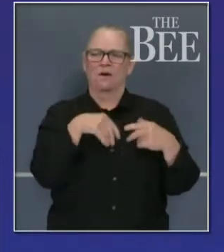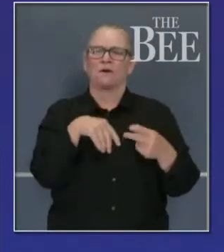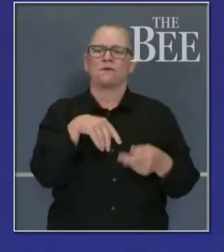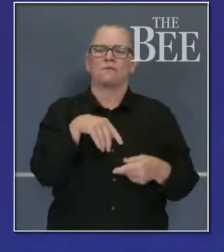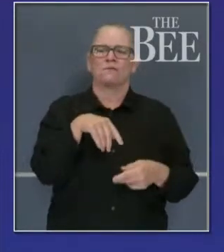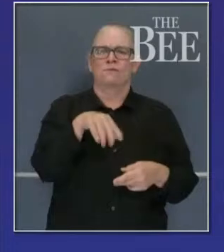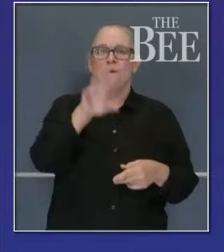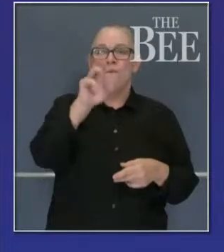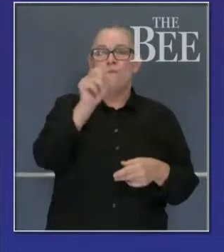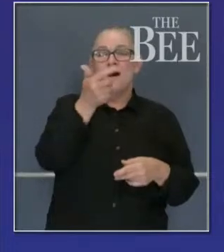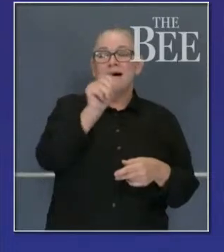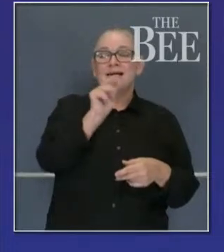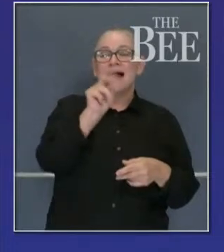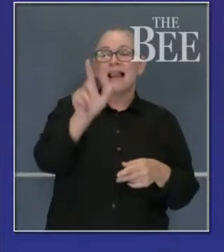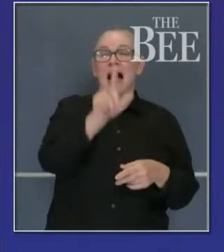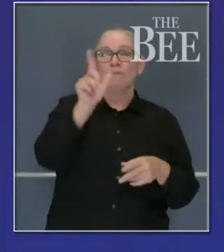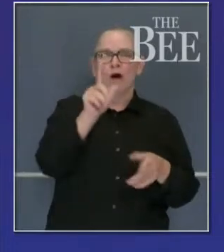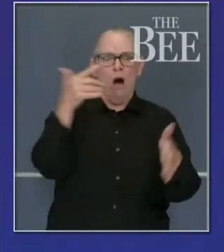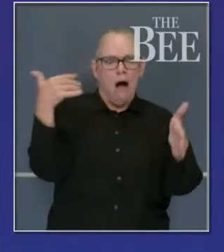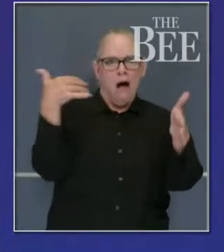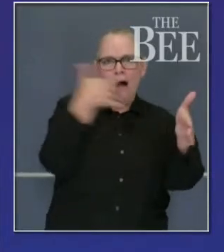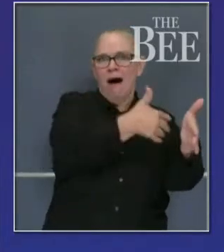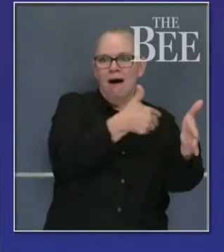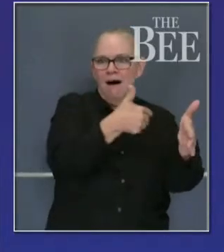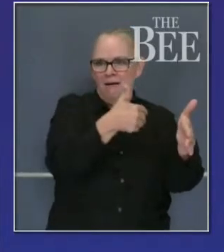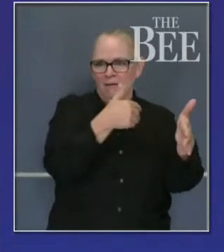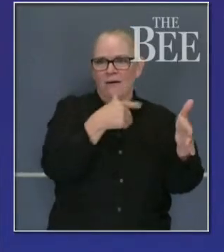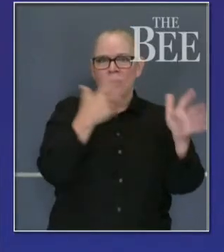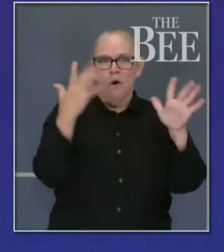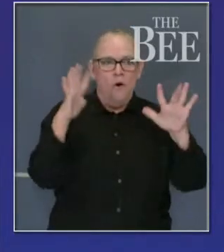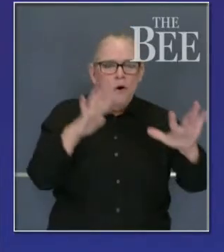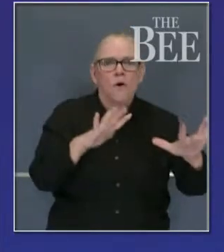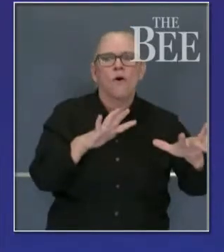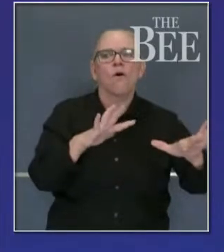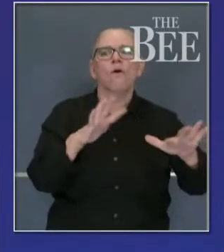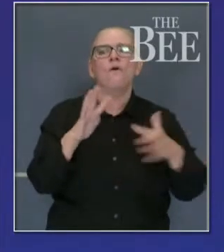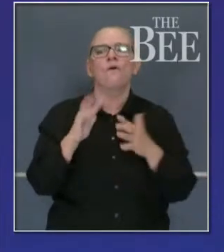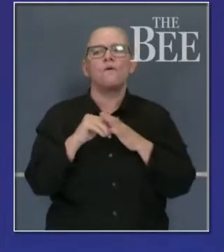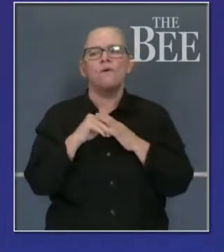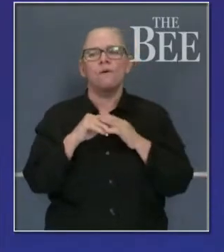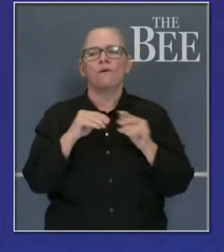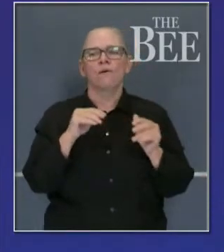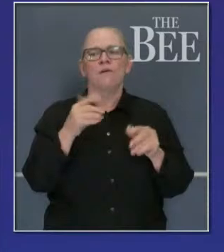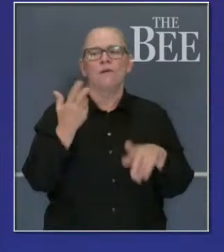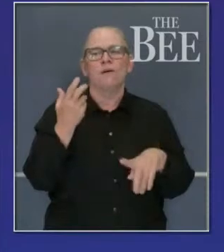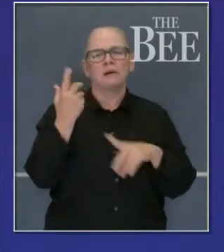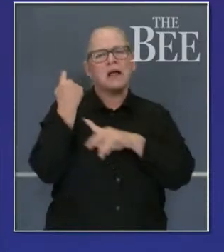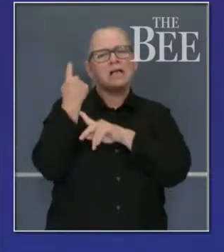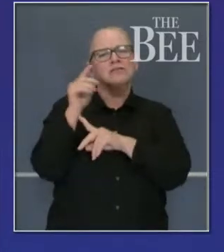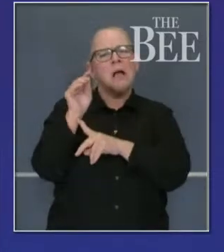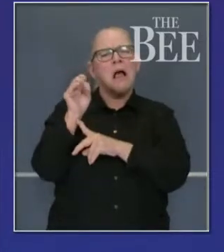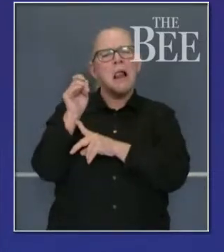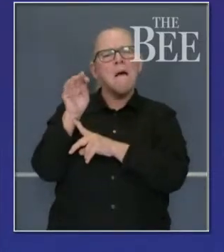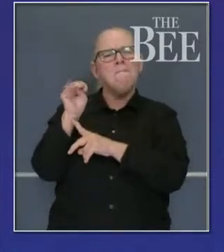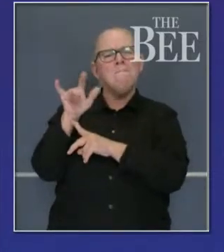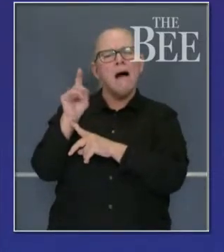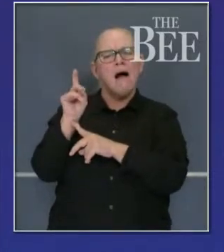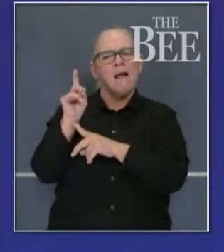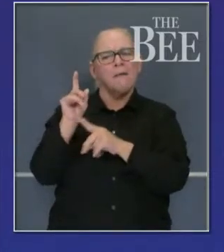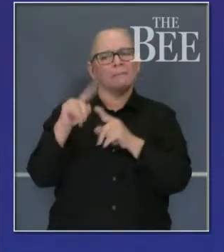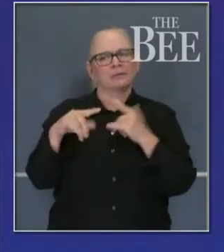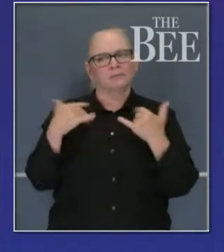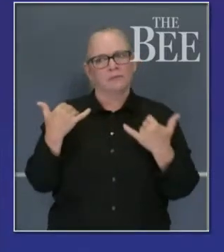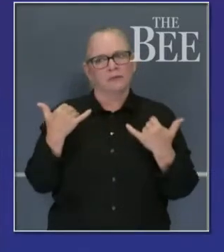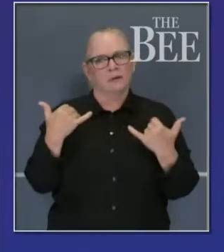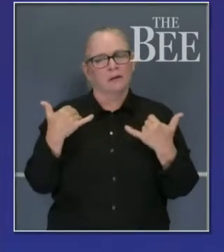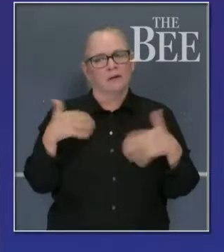international headlines, that it was a relatively mild wildfire season in contrast to the last decade. You can see